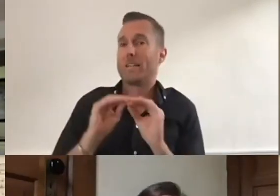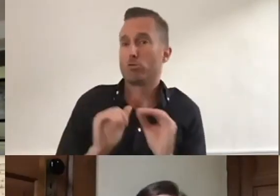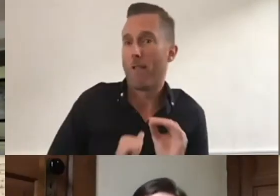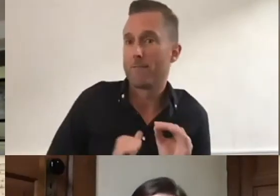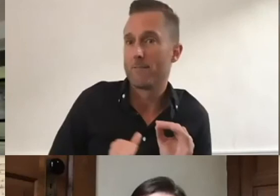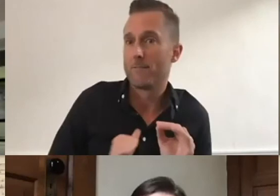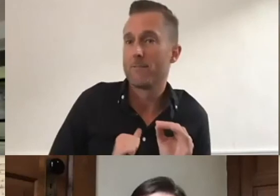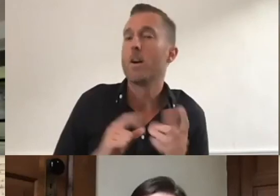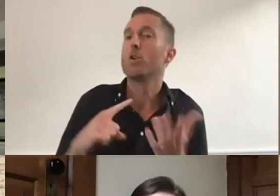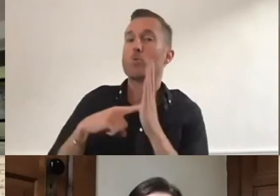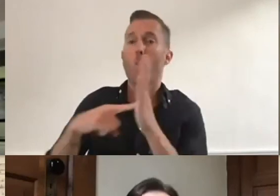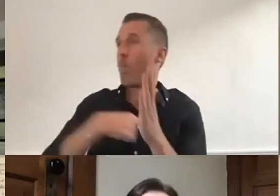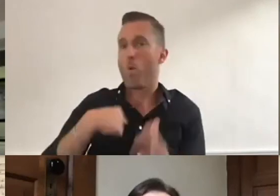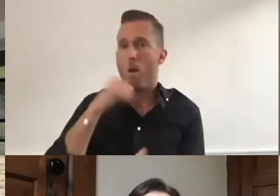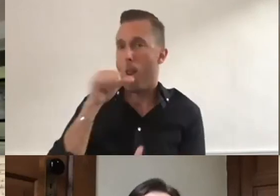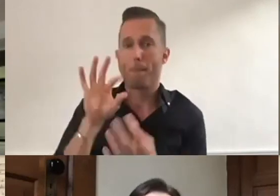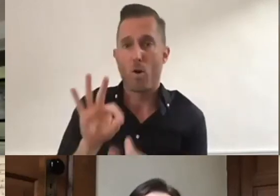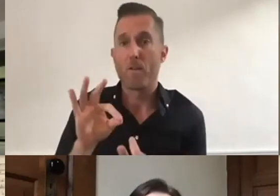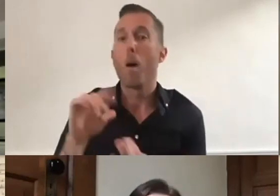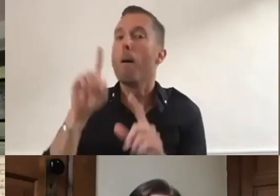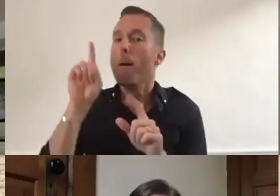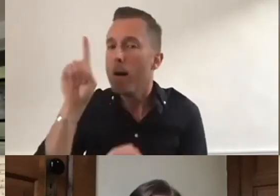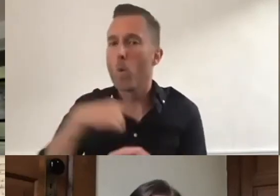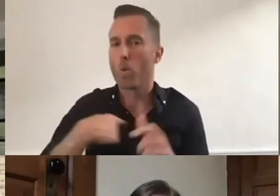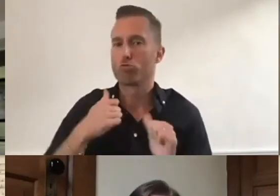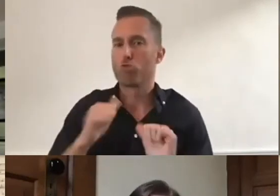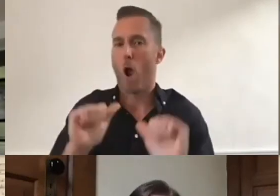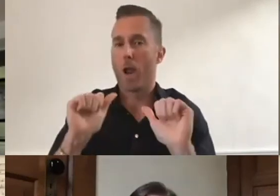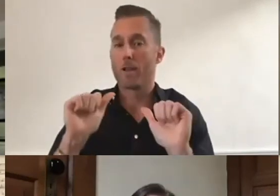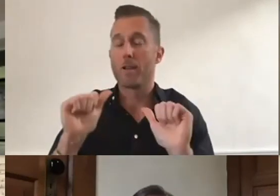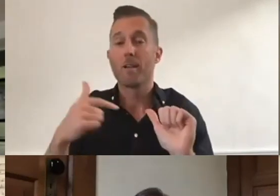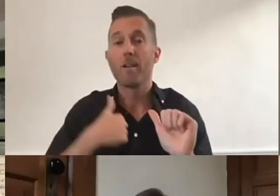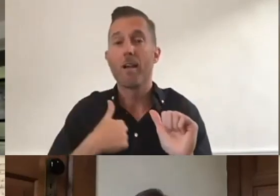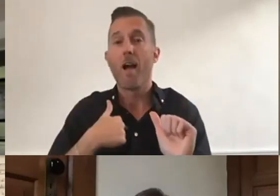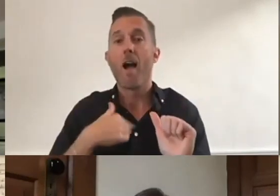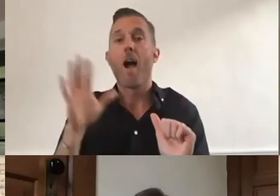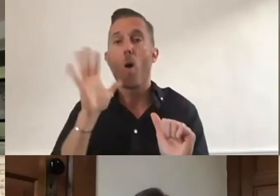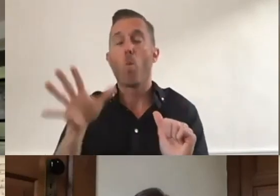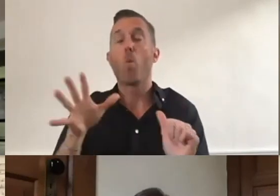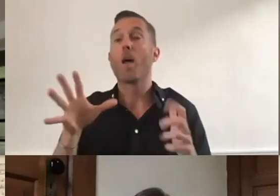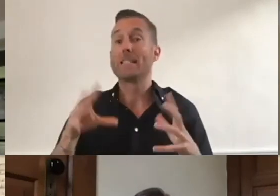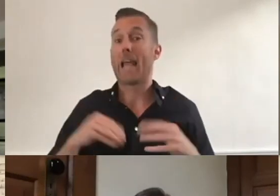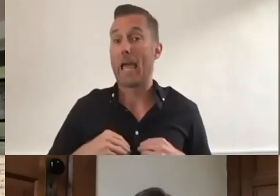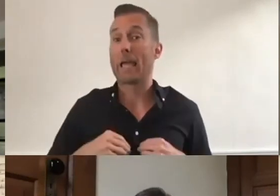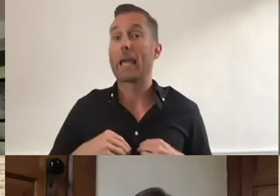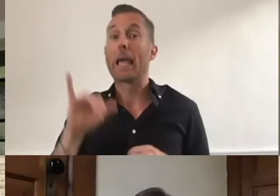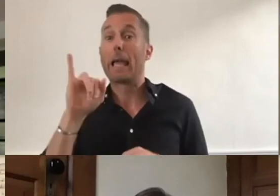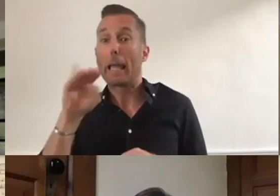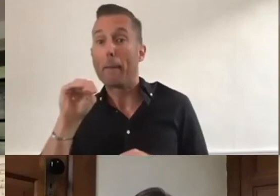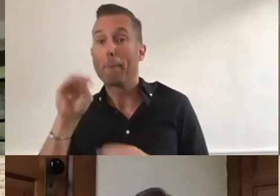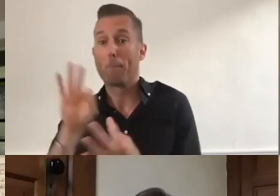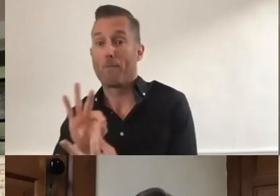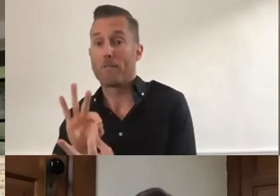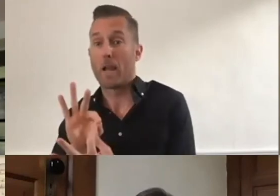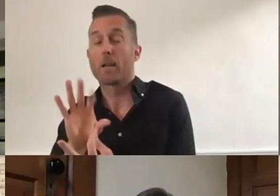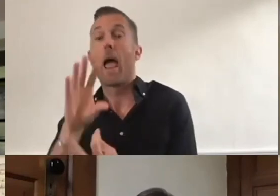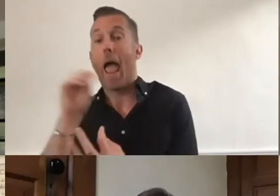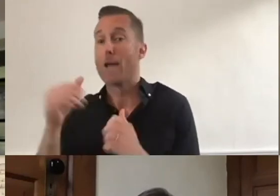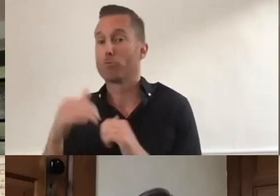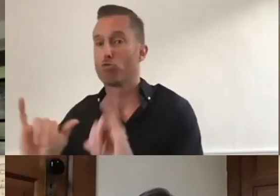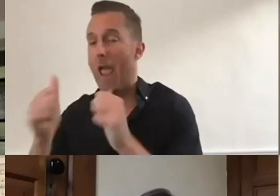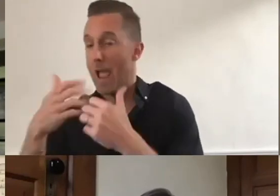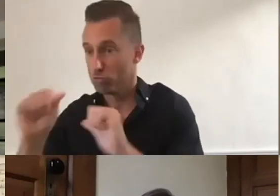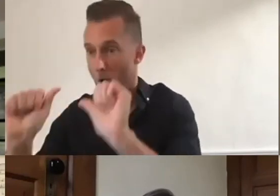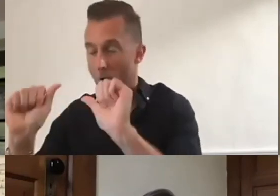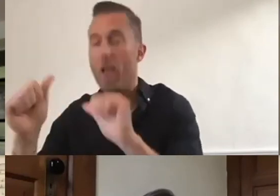you're not perfect and you're trying. I'll take perfect and imperfect and trying any day in any community for anyone.